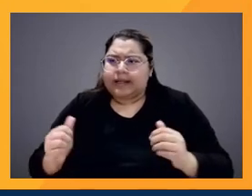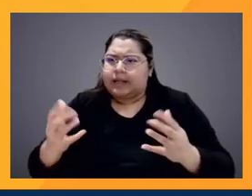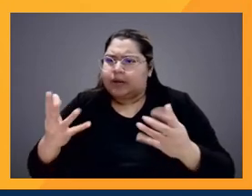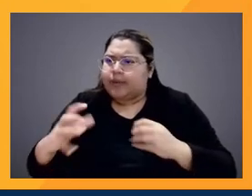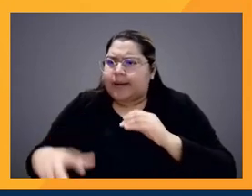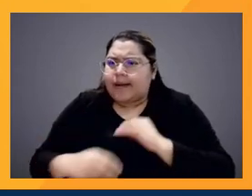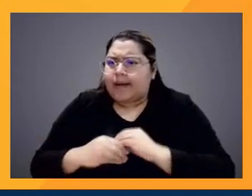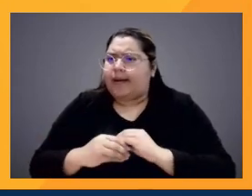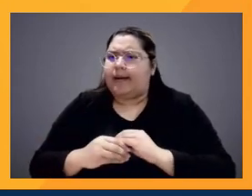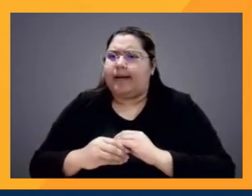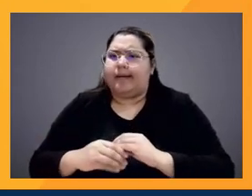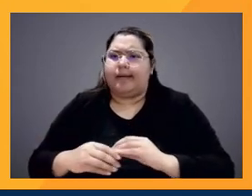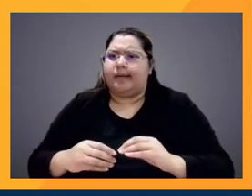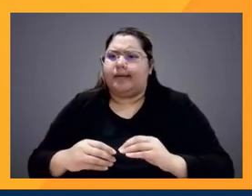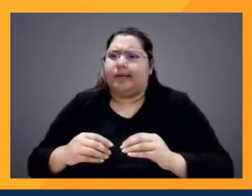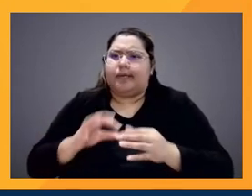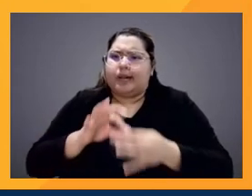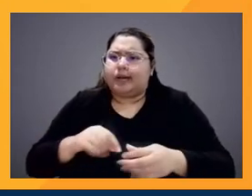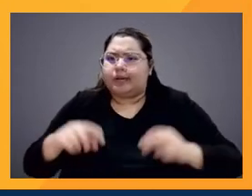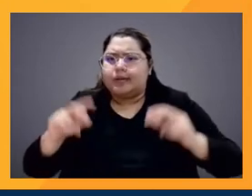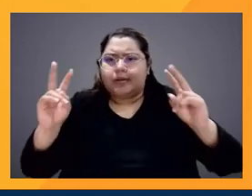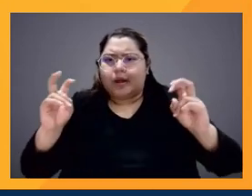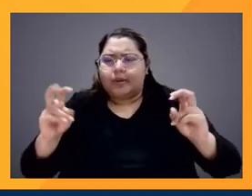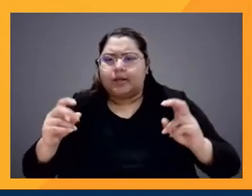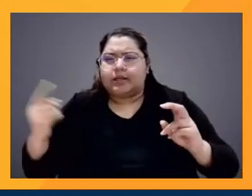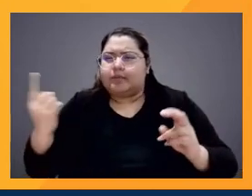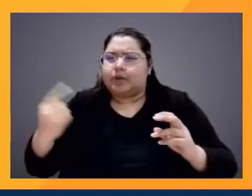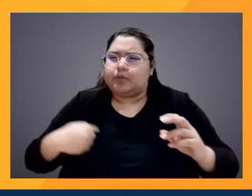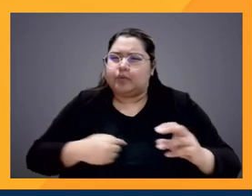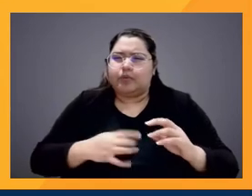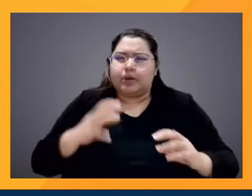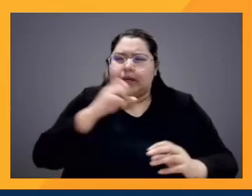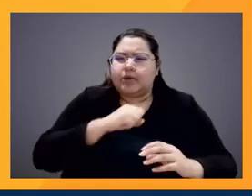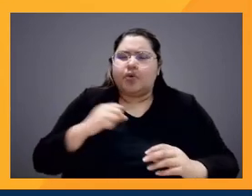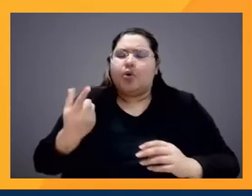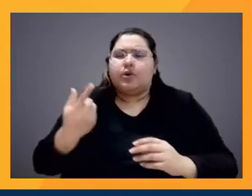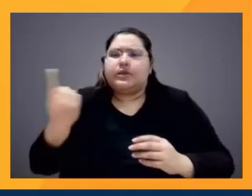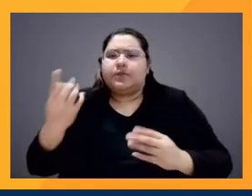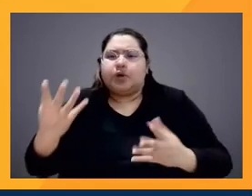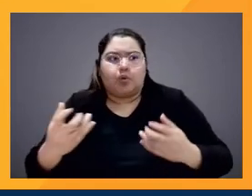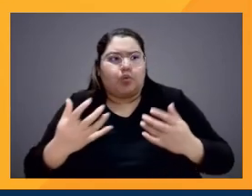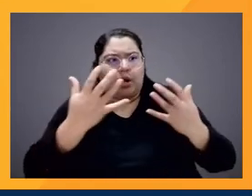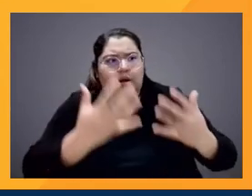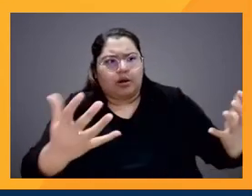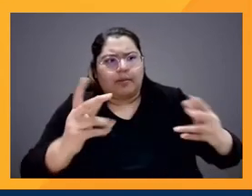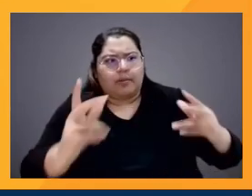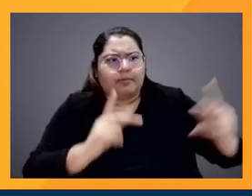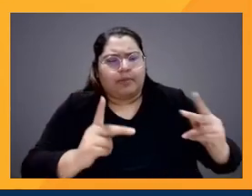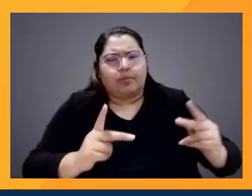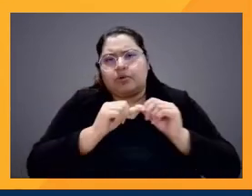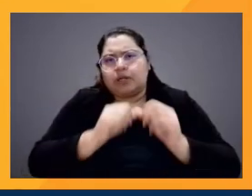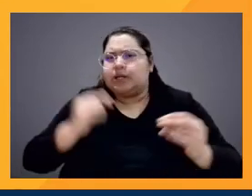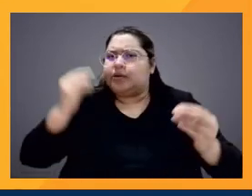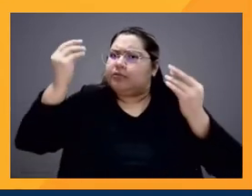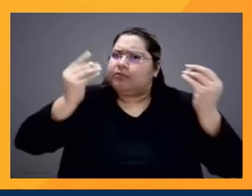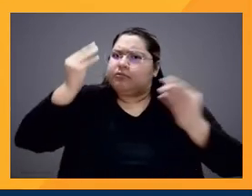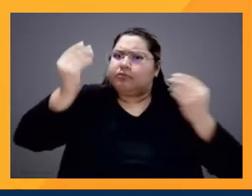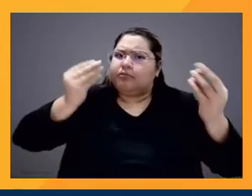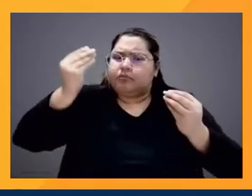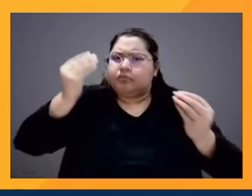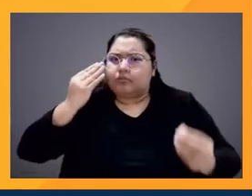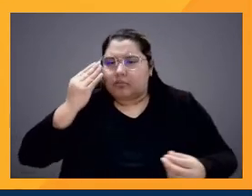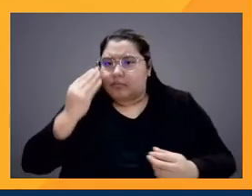think it's pertinent. Especially with an infrastructure bill that's still up in the air. We'll see if we have a vote on the House